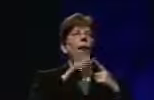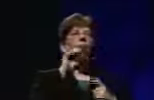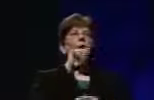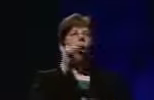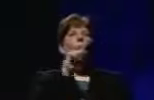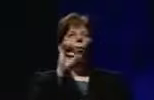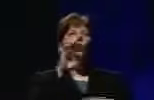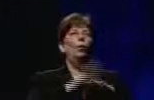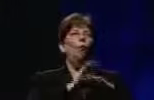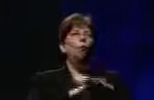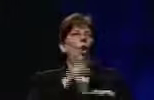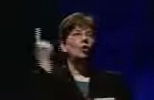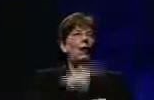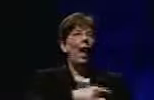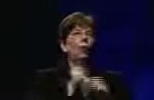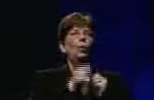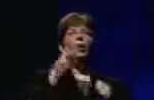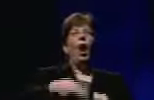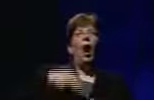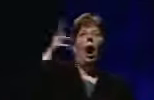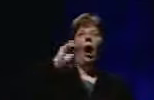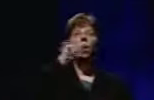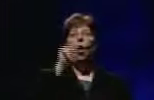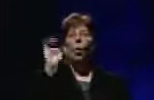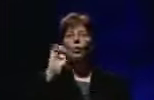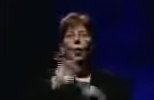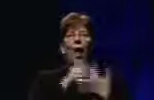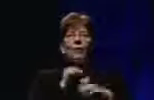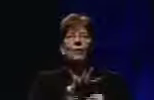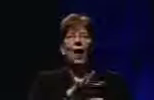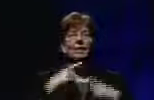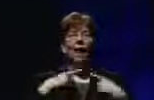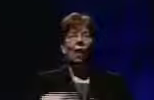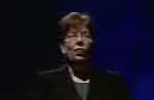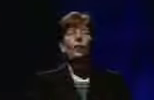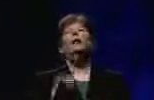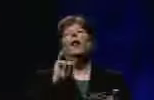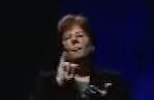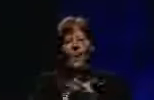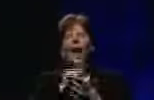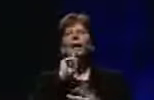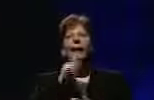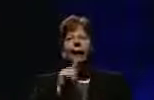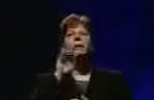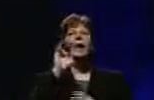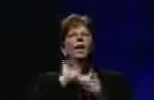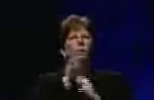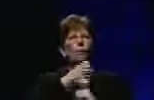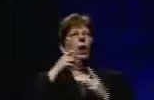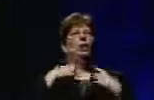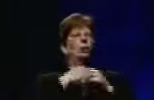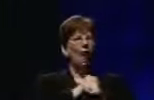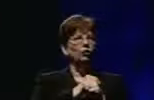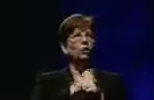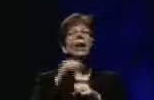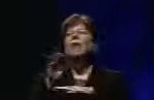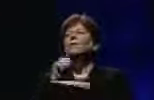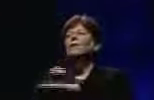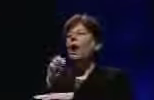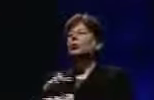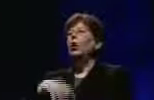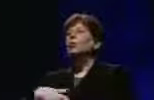levels and what that means for their health, that is environmental protection. If you've ever counseled a pregnant mother that